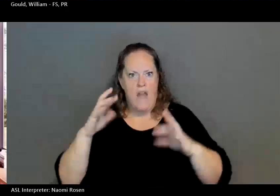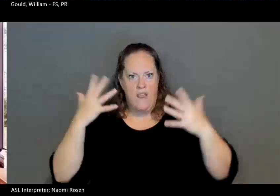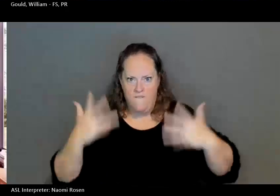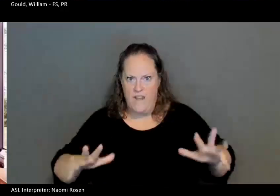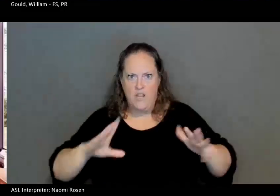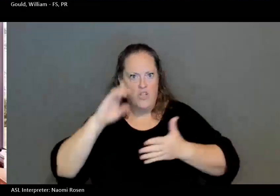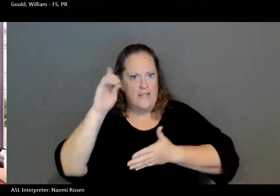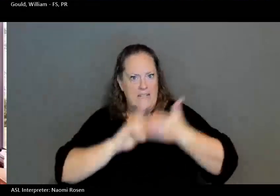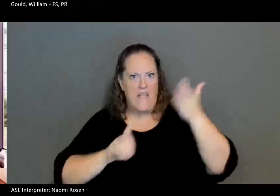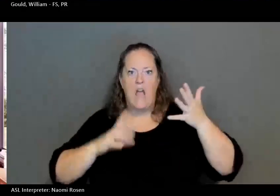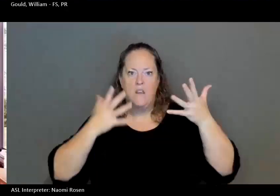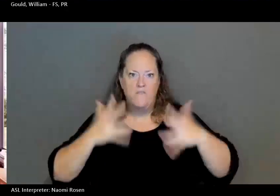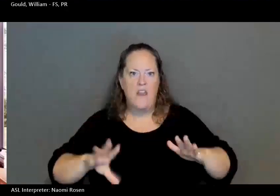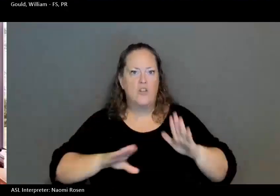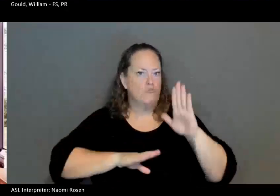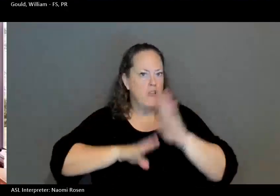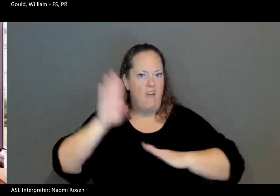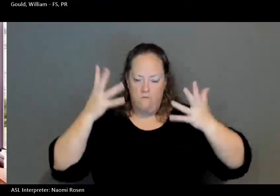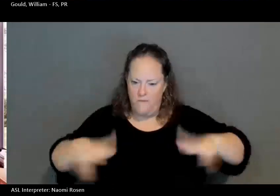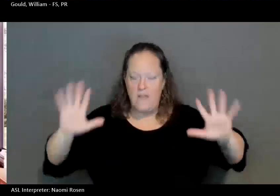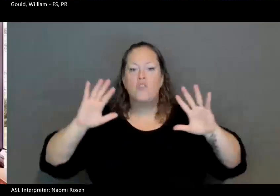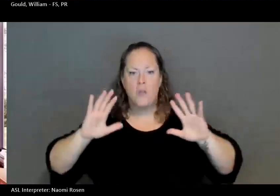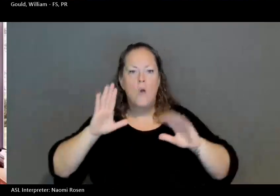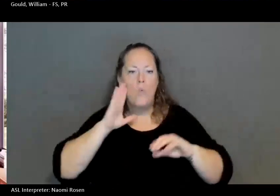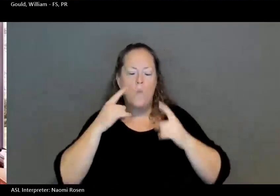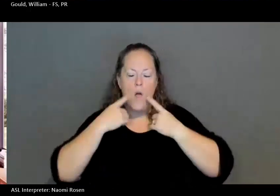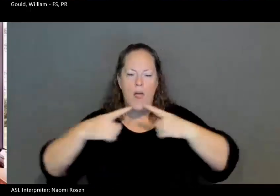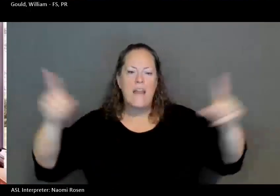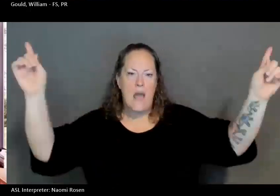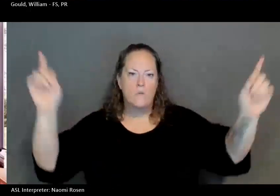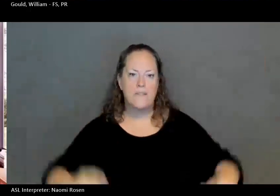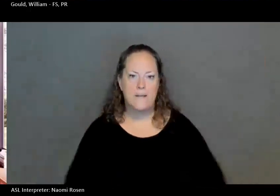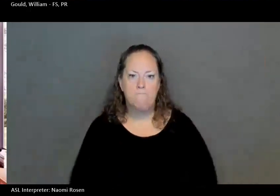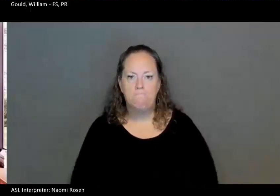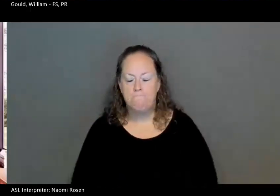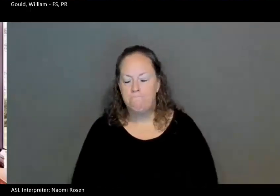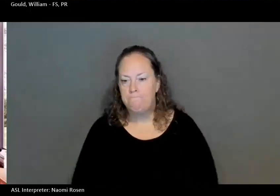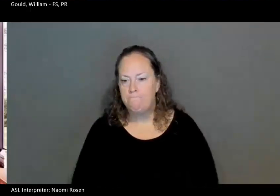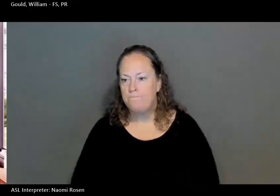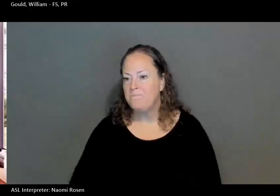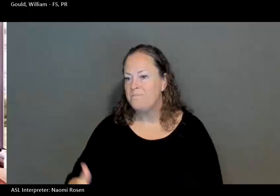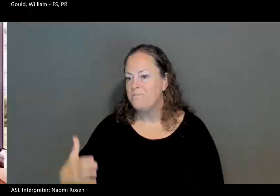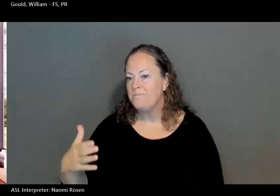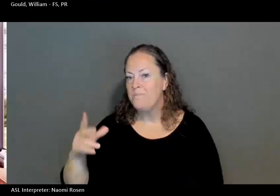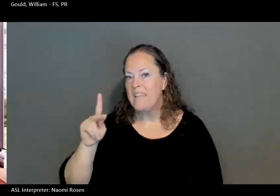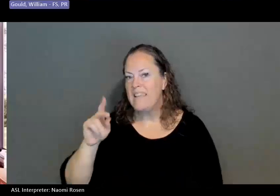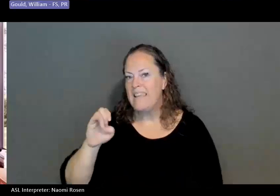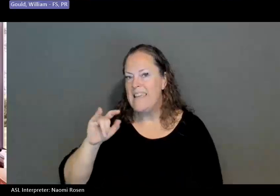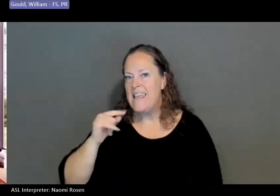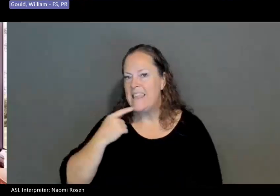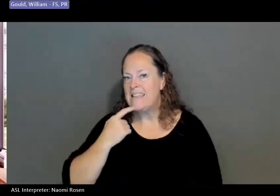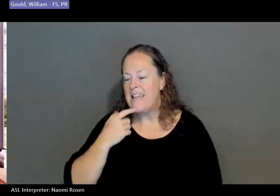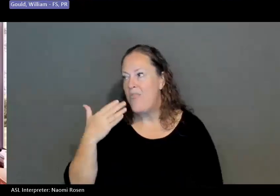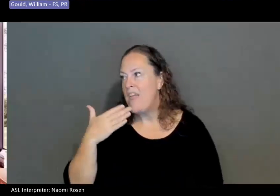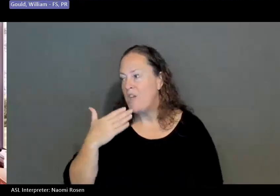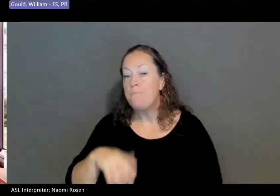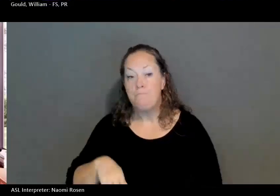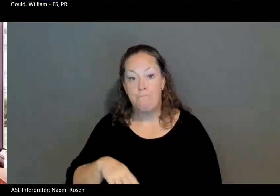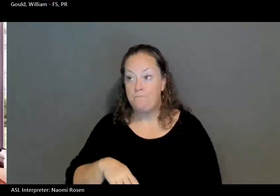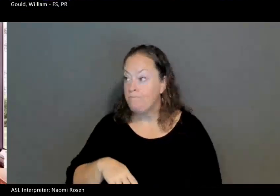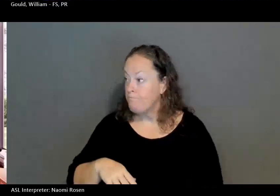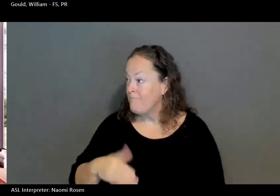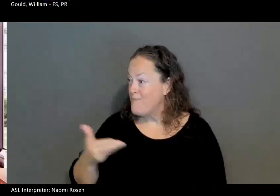designed, then we'll make an announcement for sure. Thank you. Yeah, thank you, Keith.